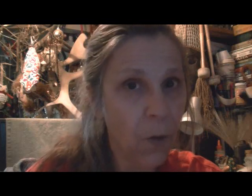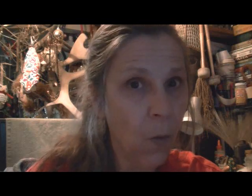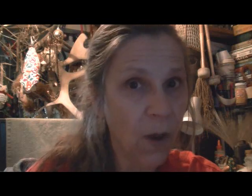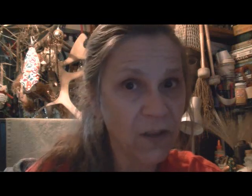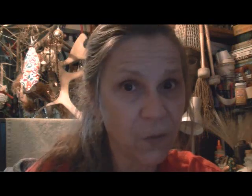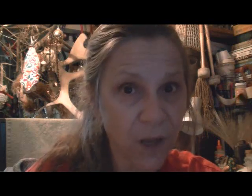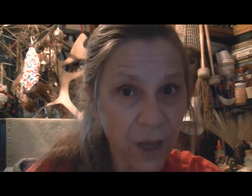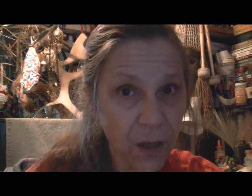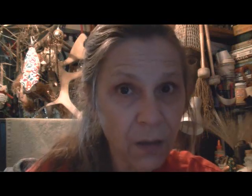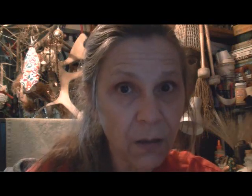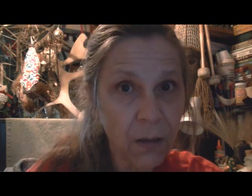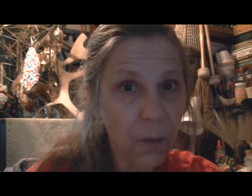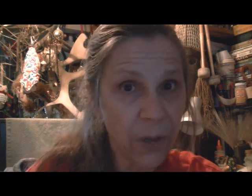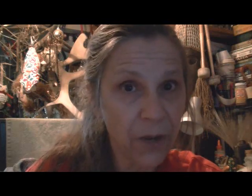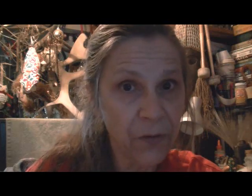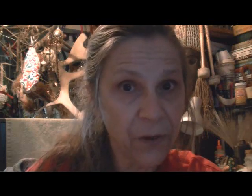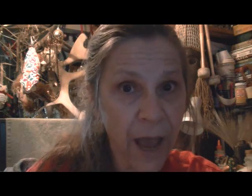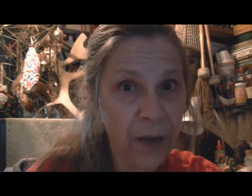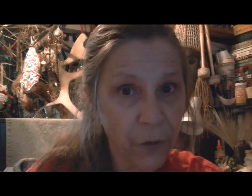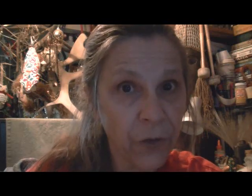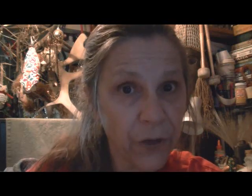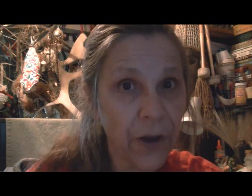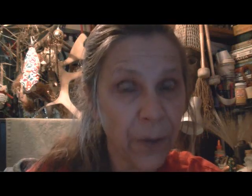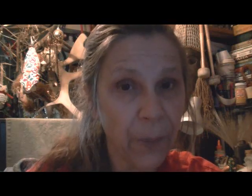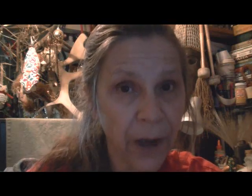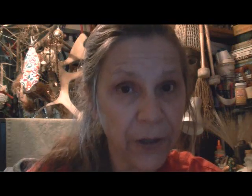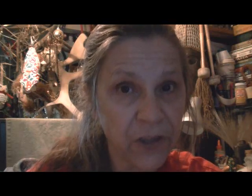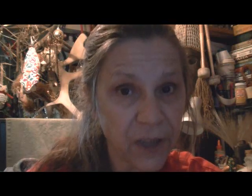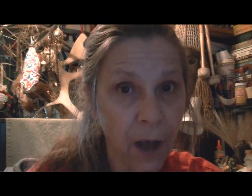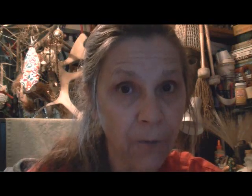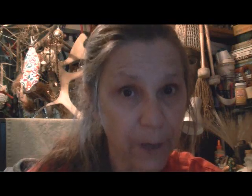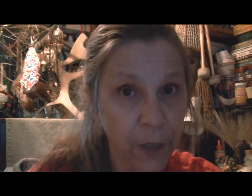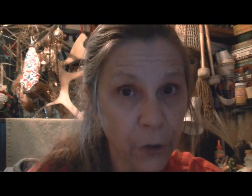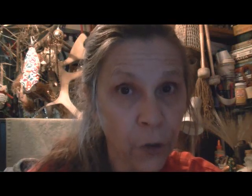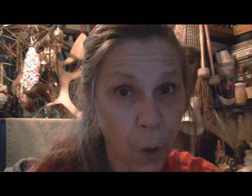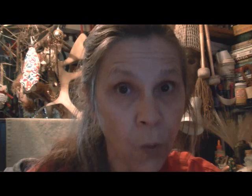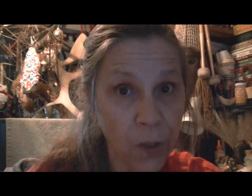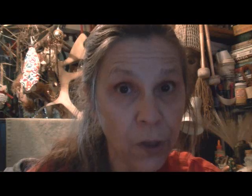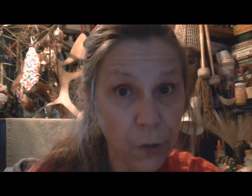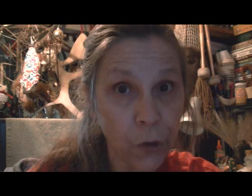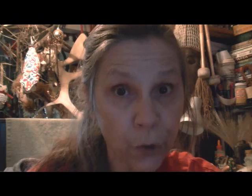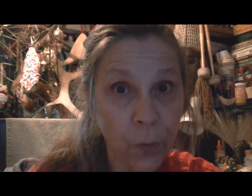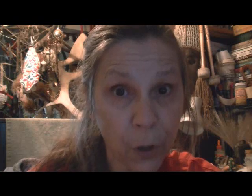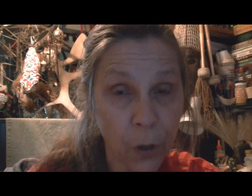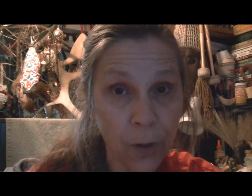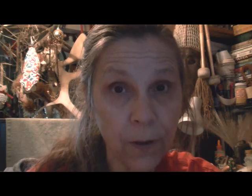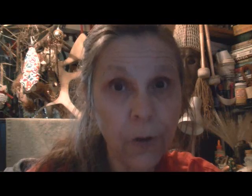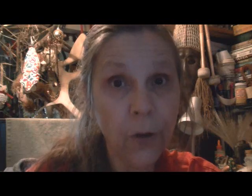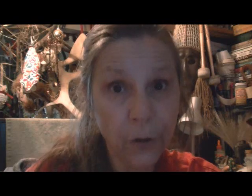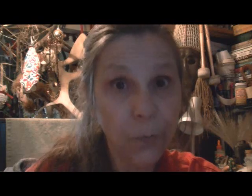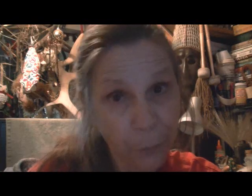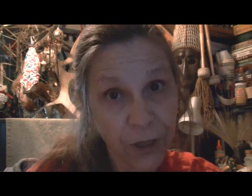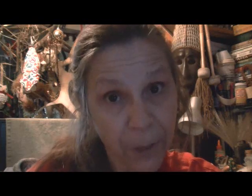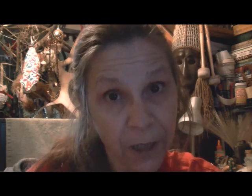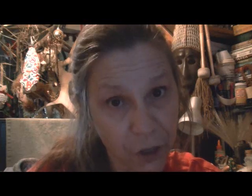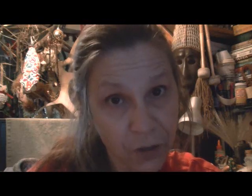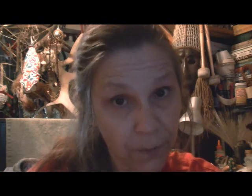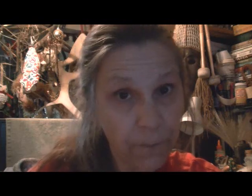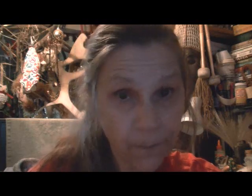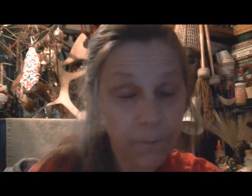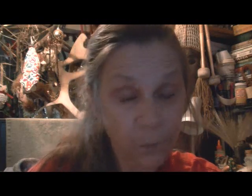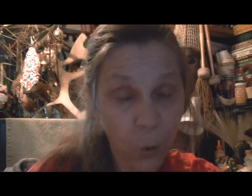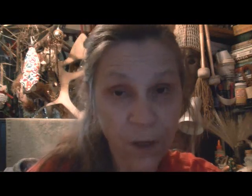sleepover once a week. But other than that, you're in there by yourself in your own little cubicle pretty